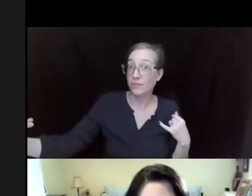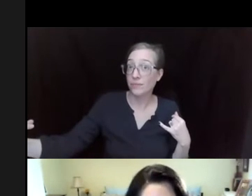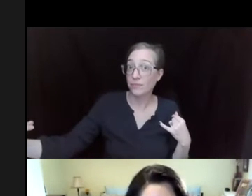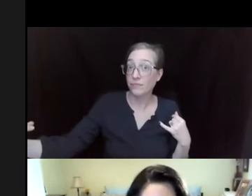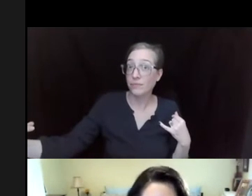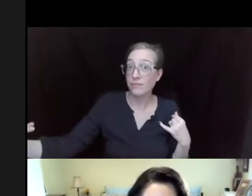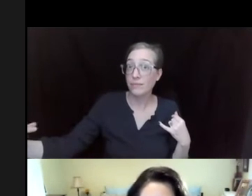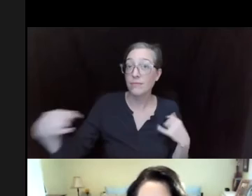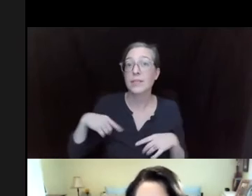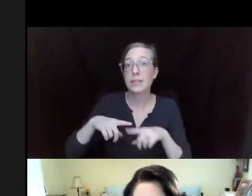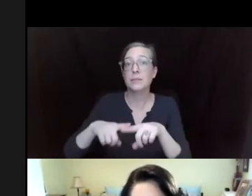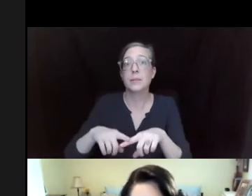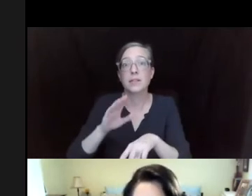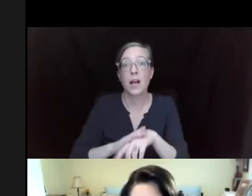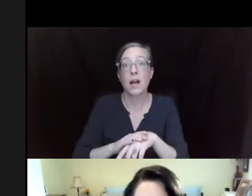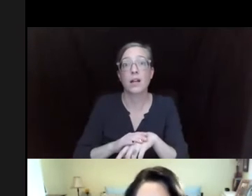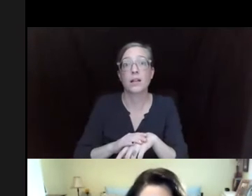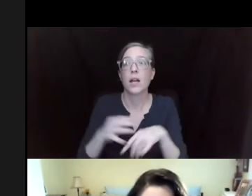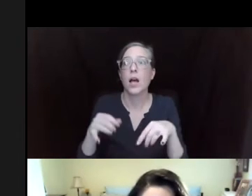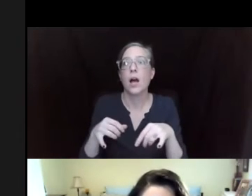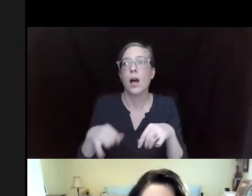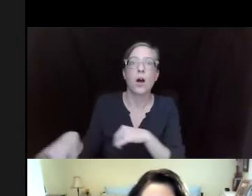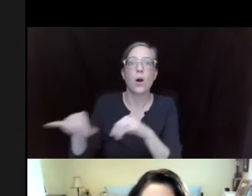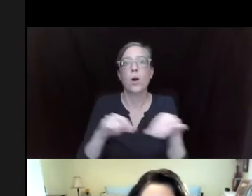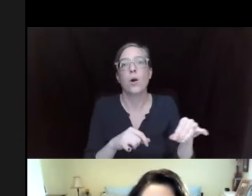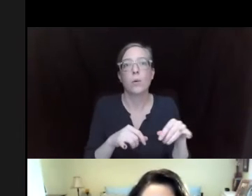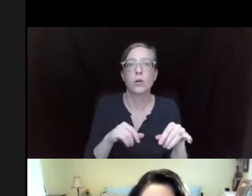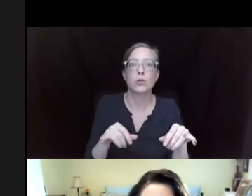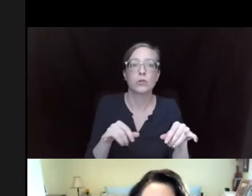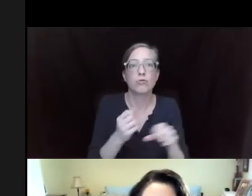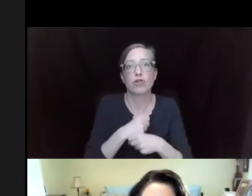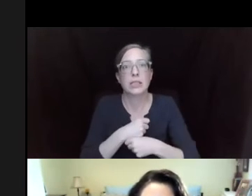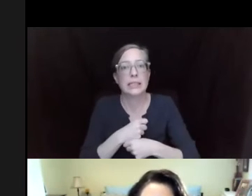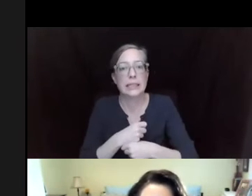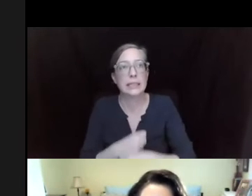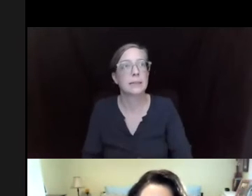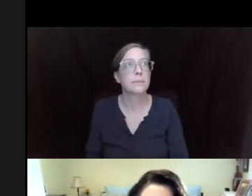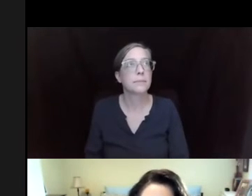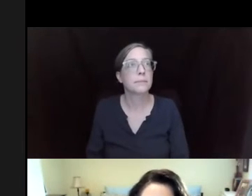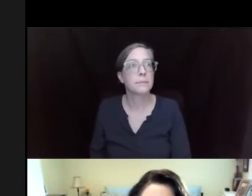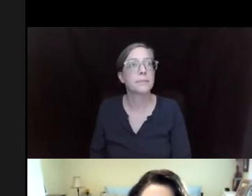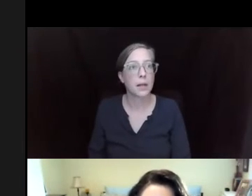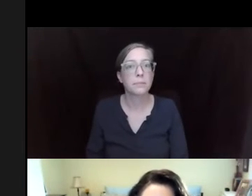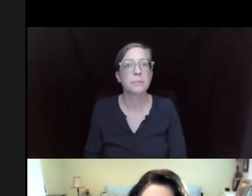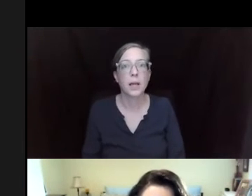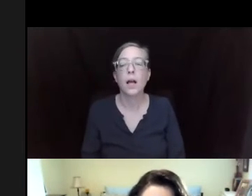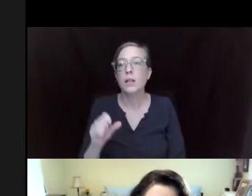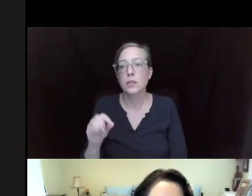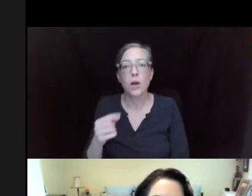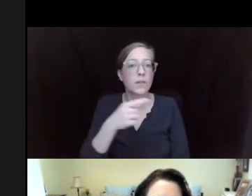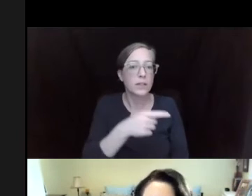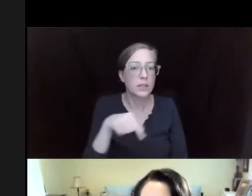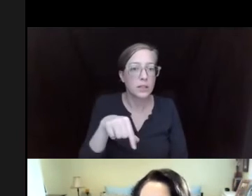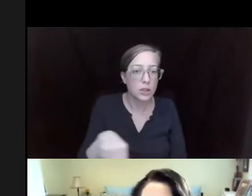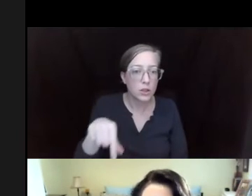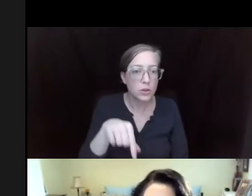In engineering terms, it's called the gradient of the electric field, but you can see that it has a square dependence. So this is cube, this is square,